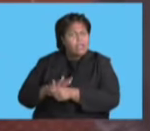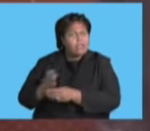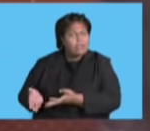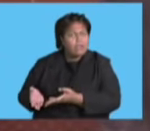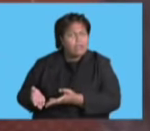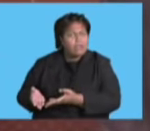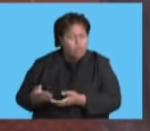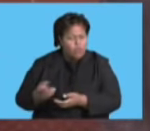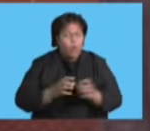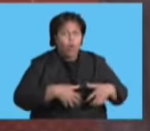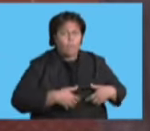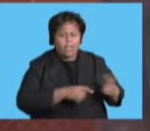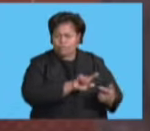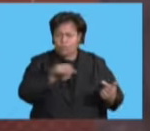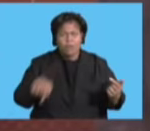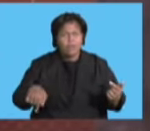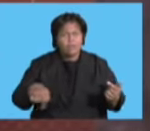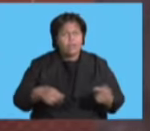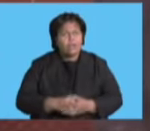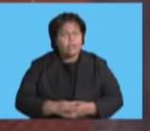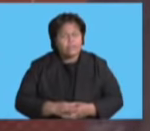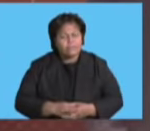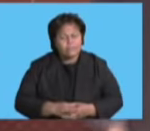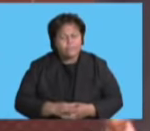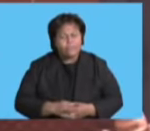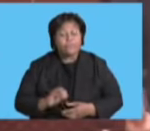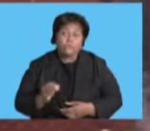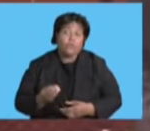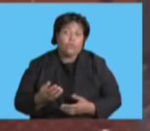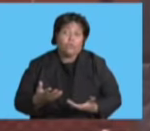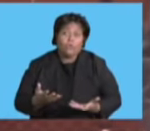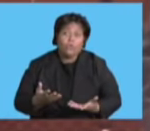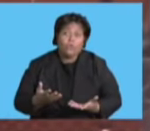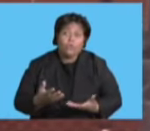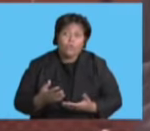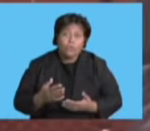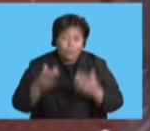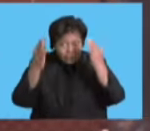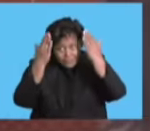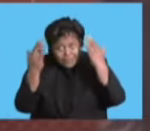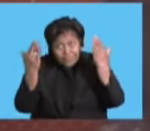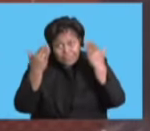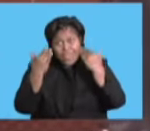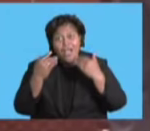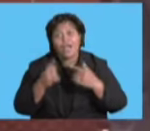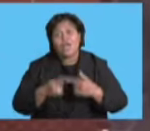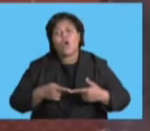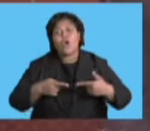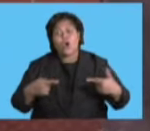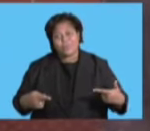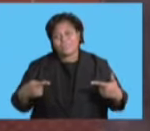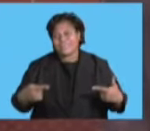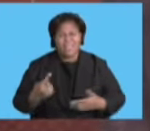formal complaints when it never was? So, Mr. Speaker, the opposite happened, and now